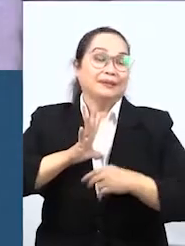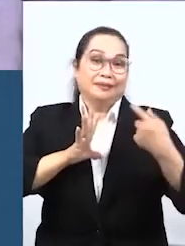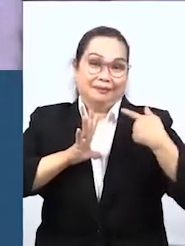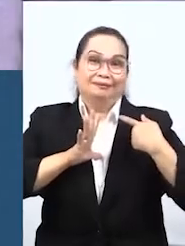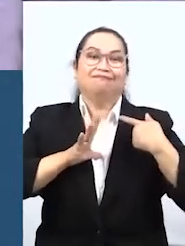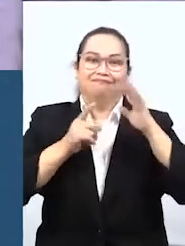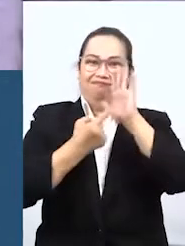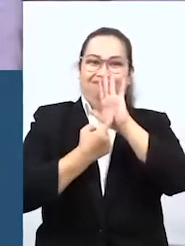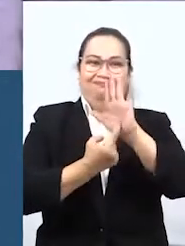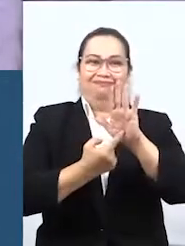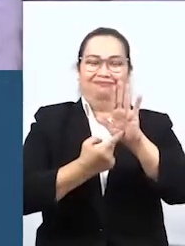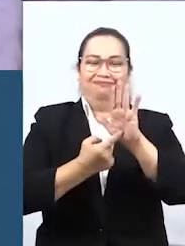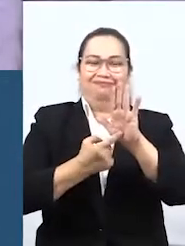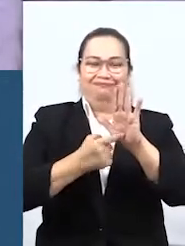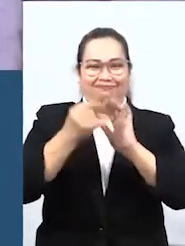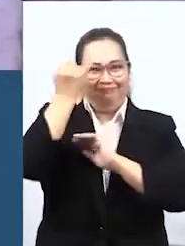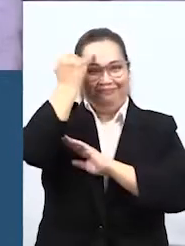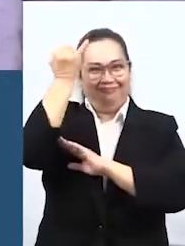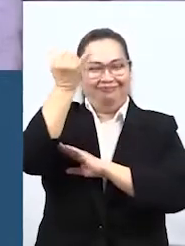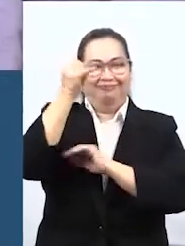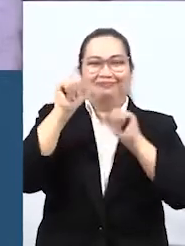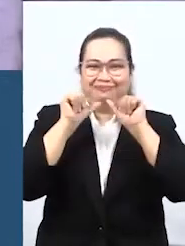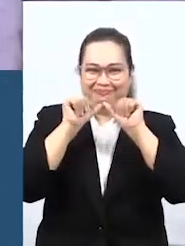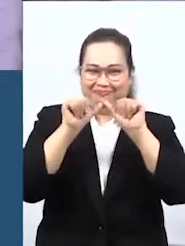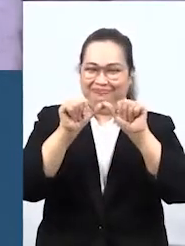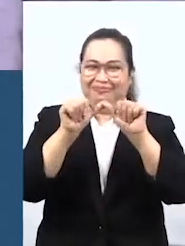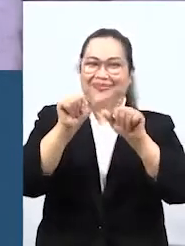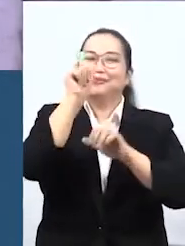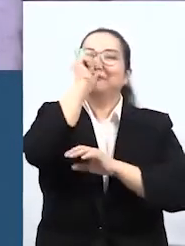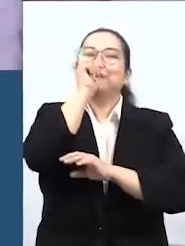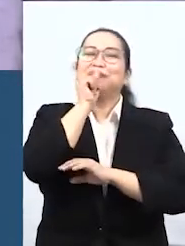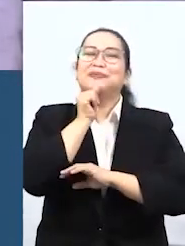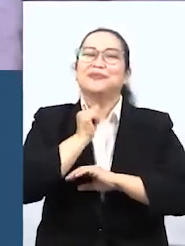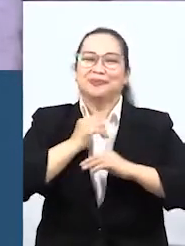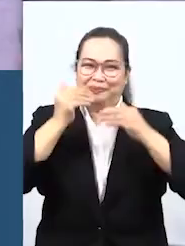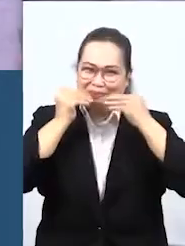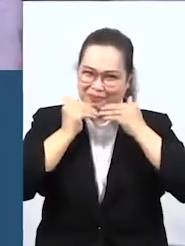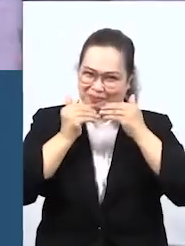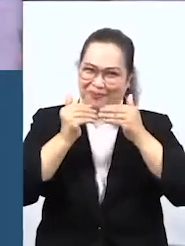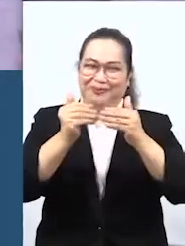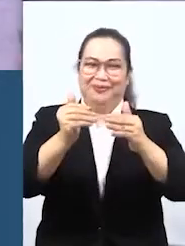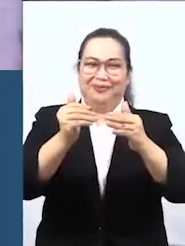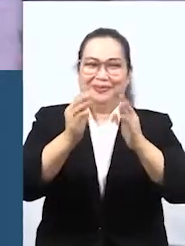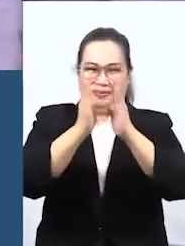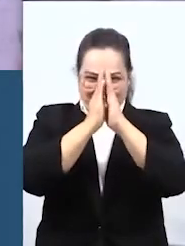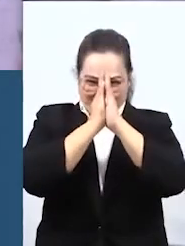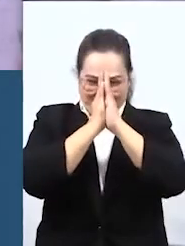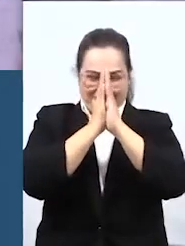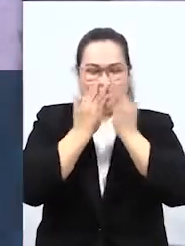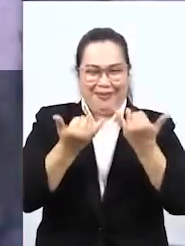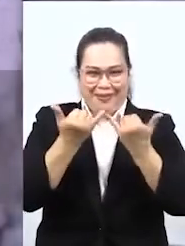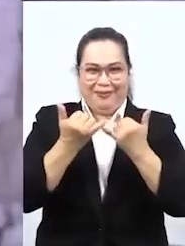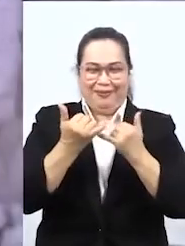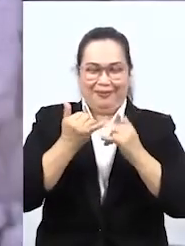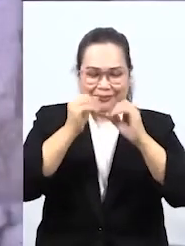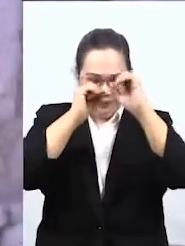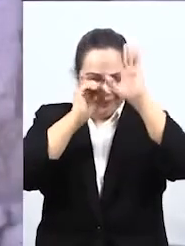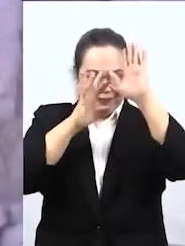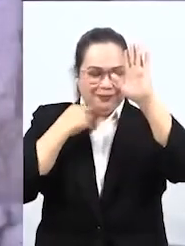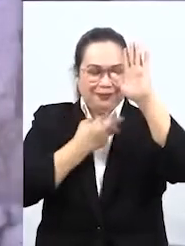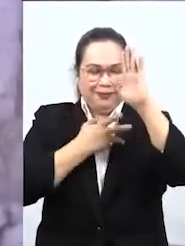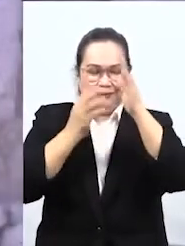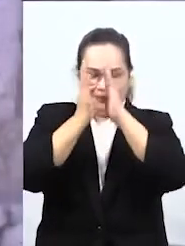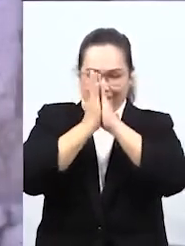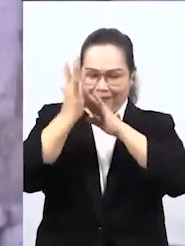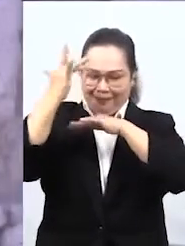demonstrated that idea of persistency and perseverance let's come to the Lord in prayer father we ask you to